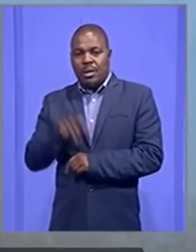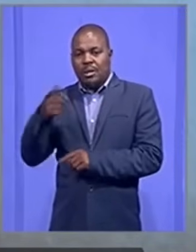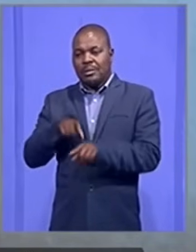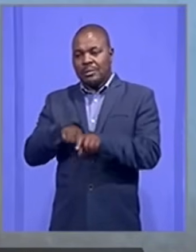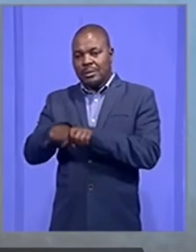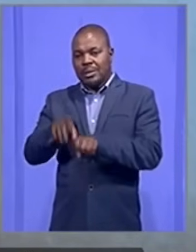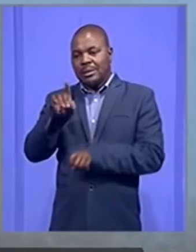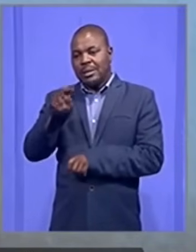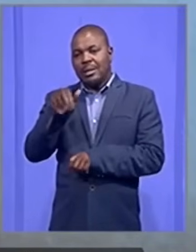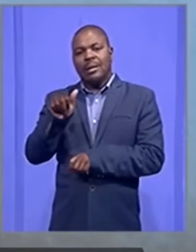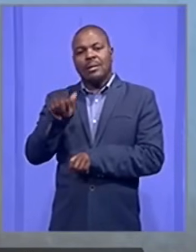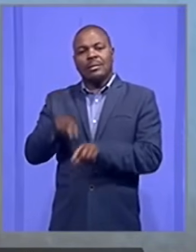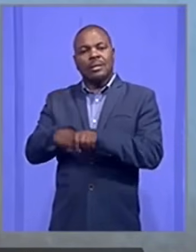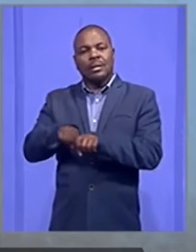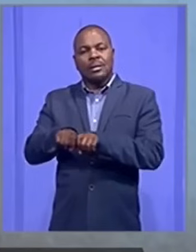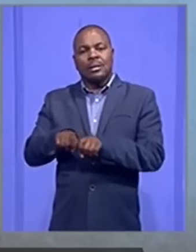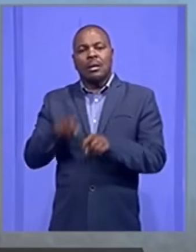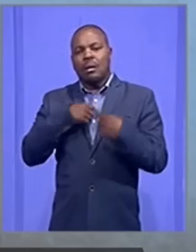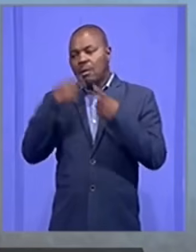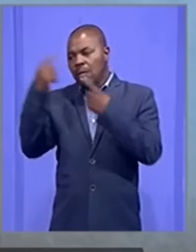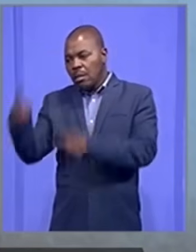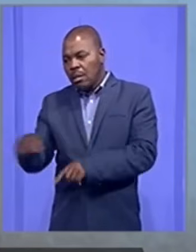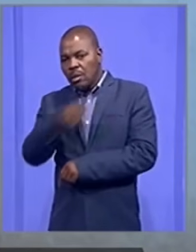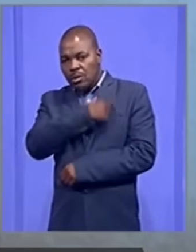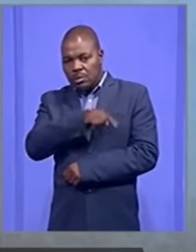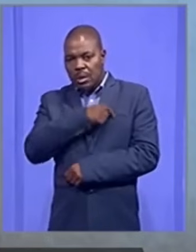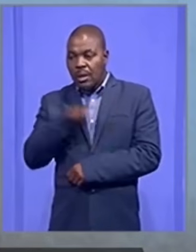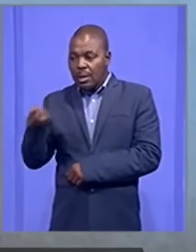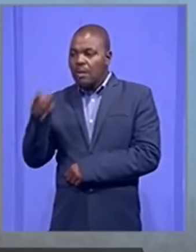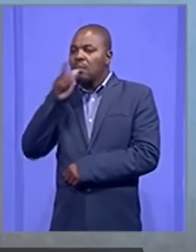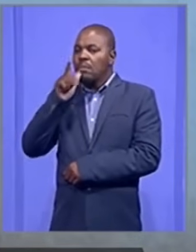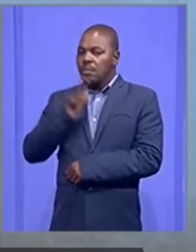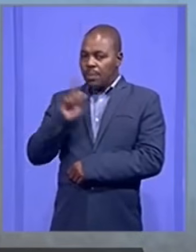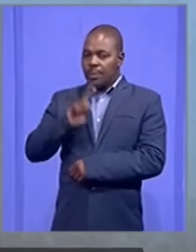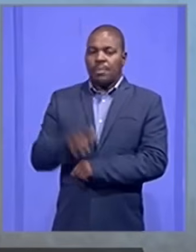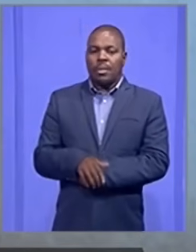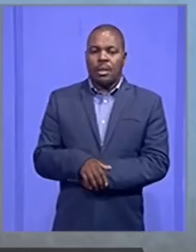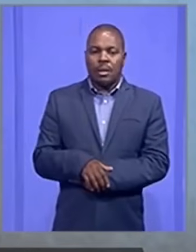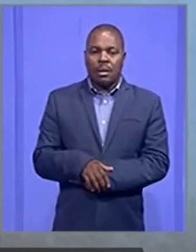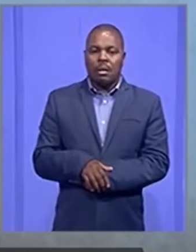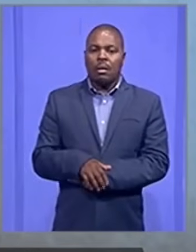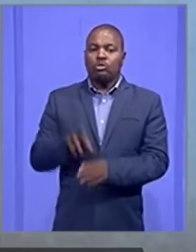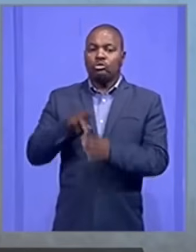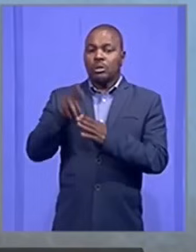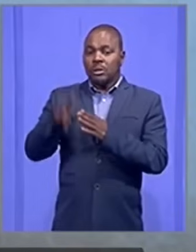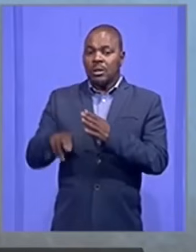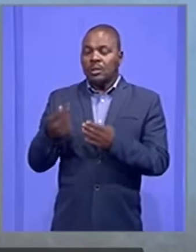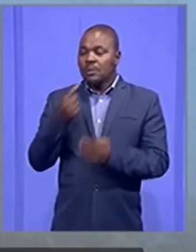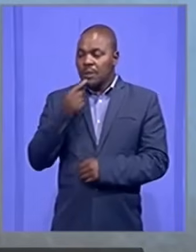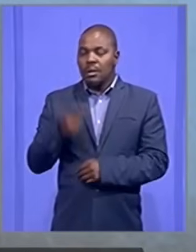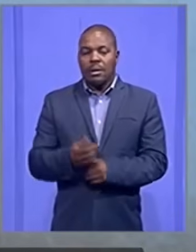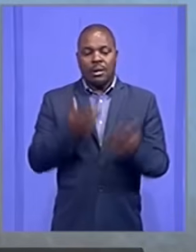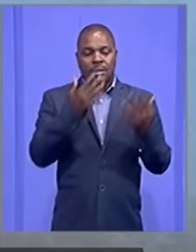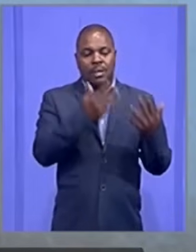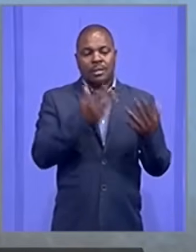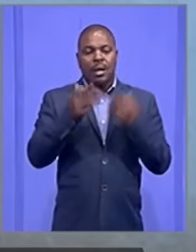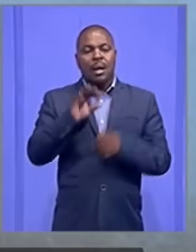have come back, and we went to the hospital, and they told us that the results are